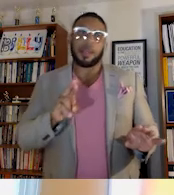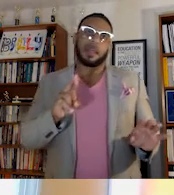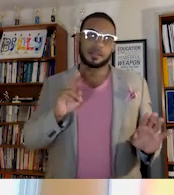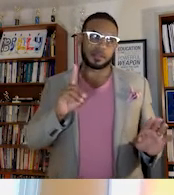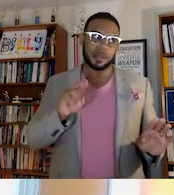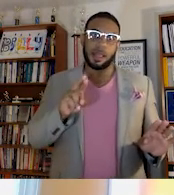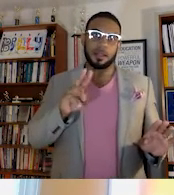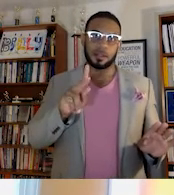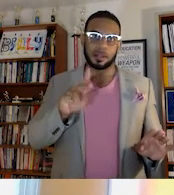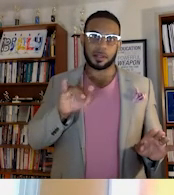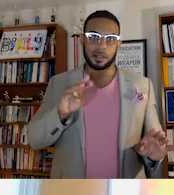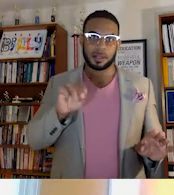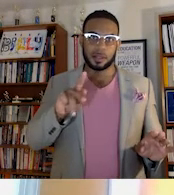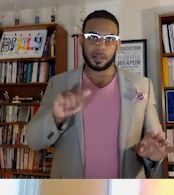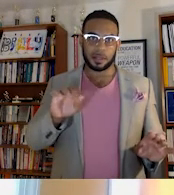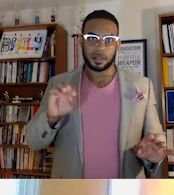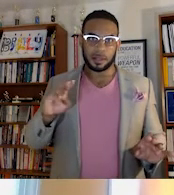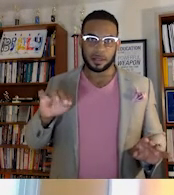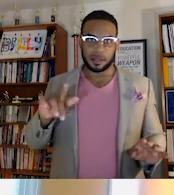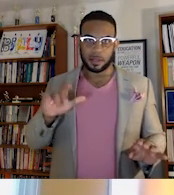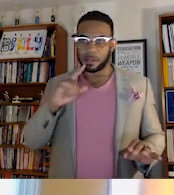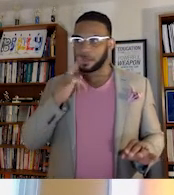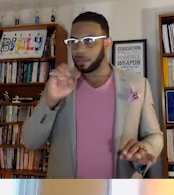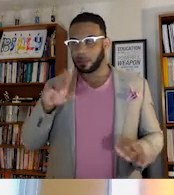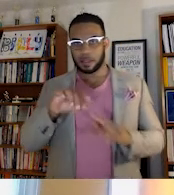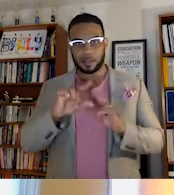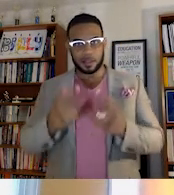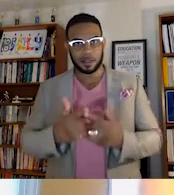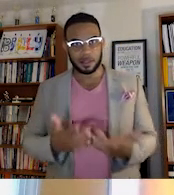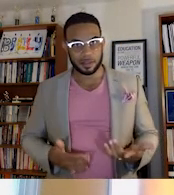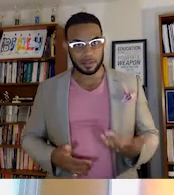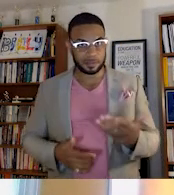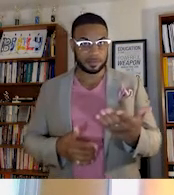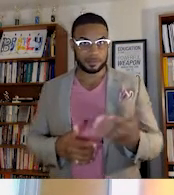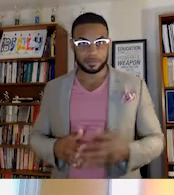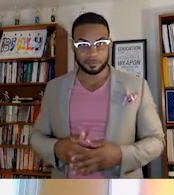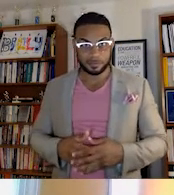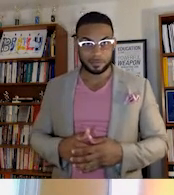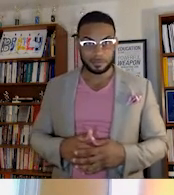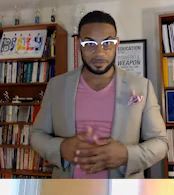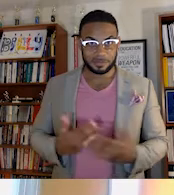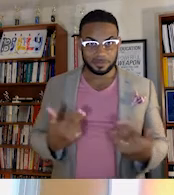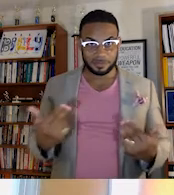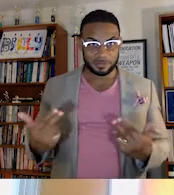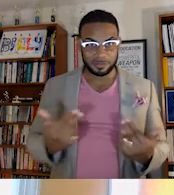absolutely. And talking about Larry in the lead. right. Yeah, exactly.